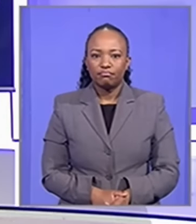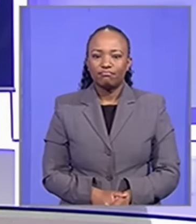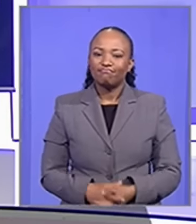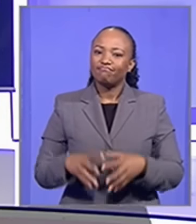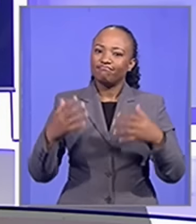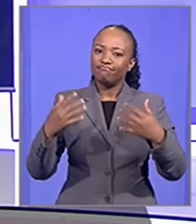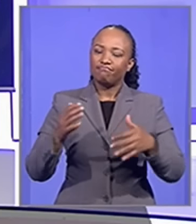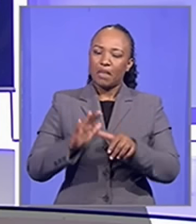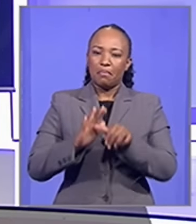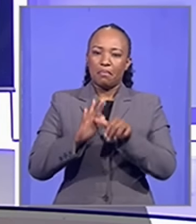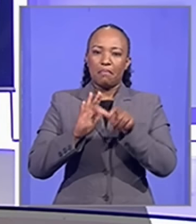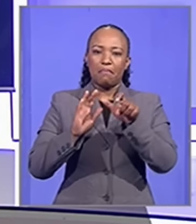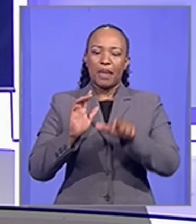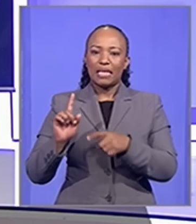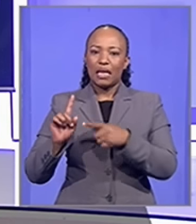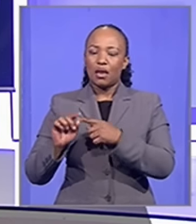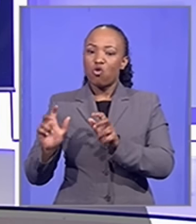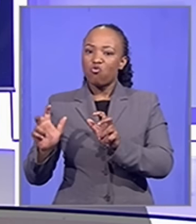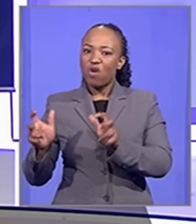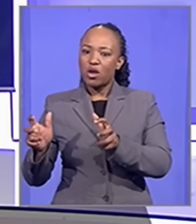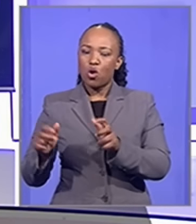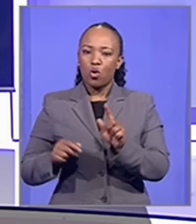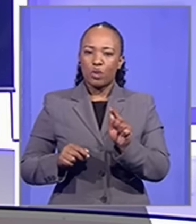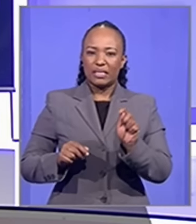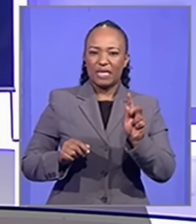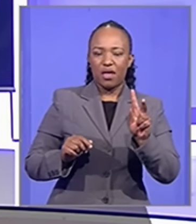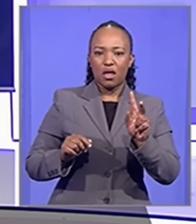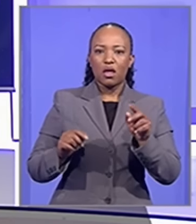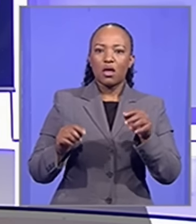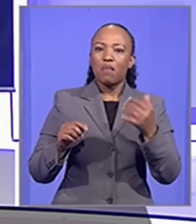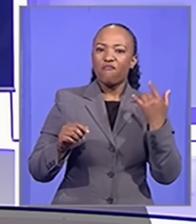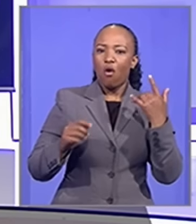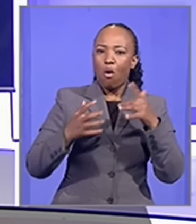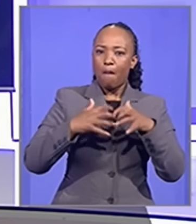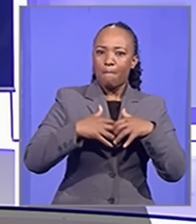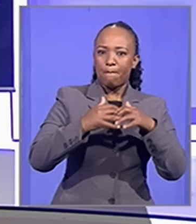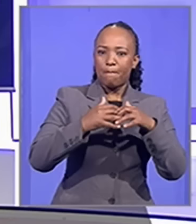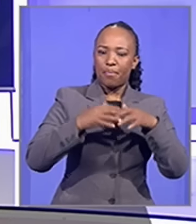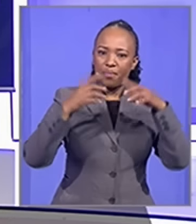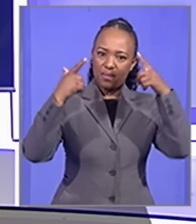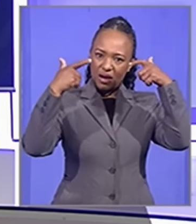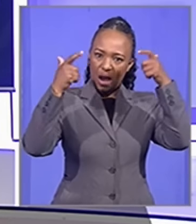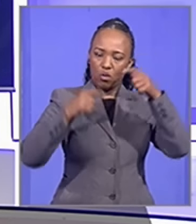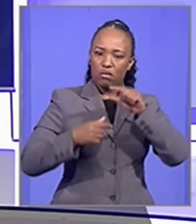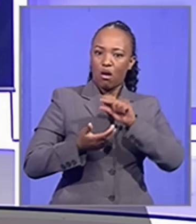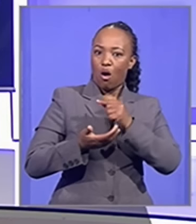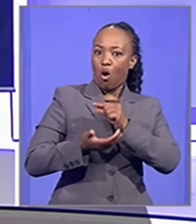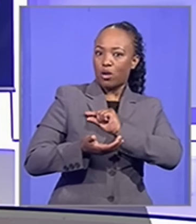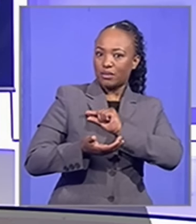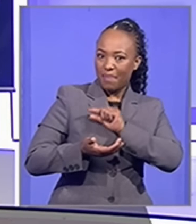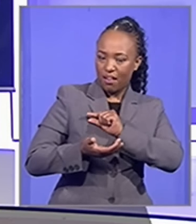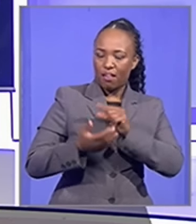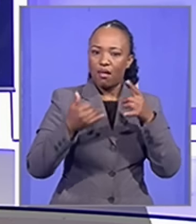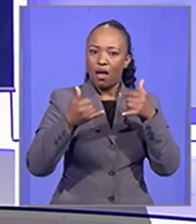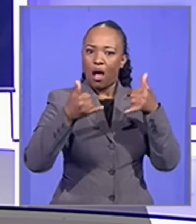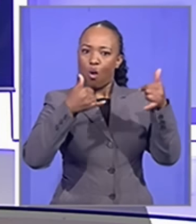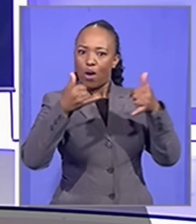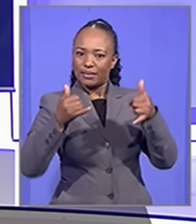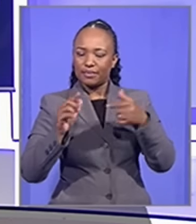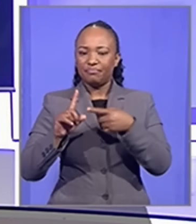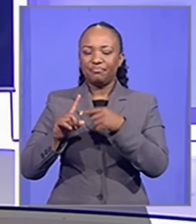Qoku ya seyalemoya televishini le mothehi wa Crown Gospel Music Awards Zanele Mbokazi Nkambule